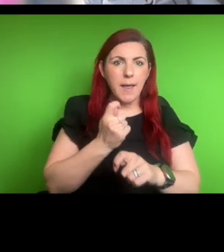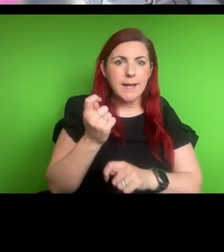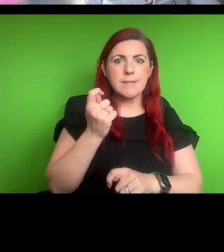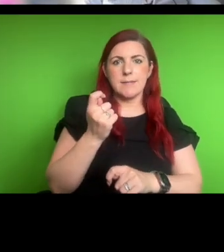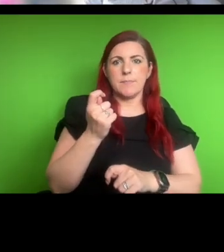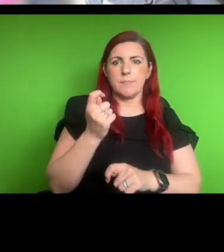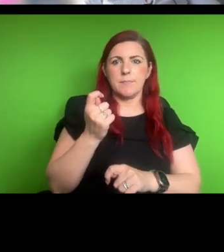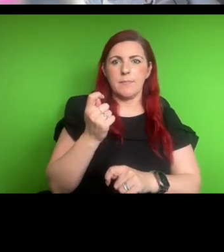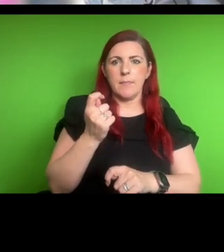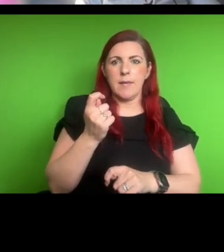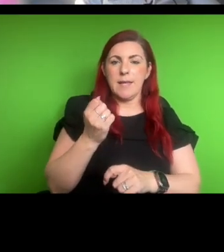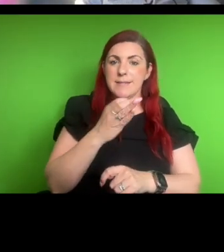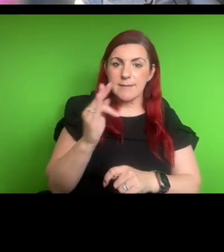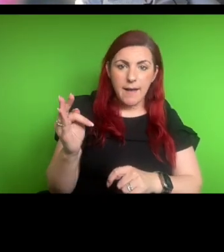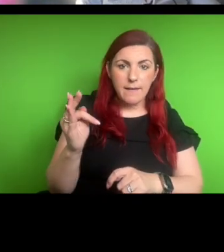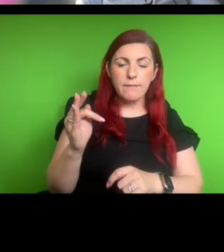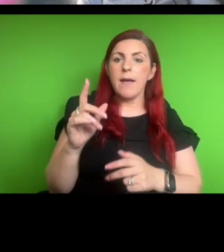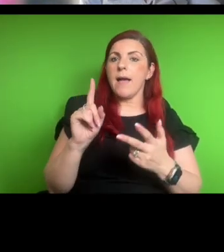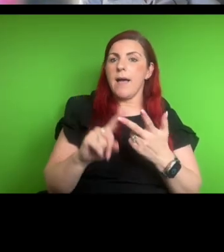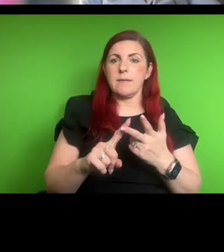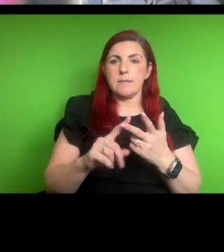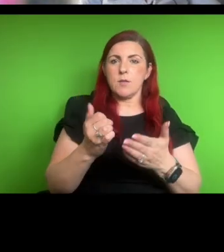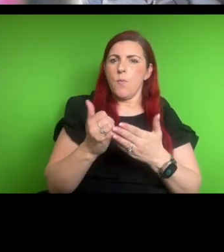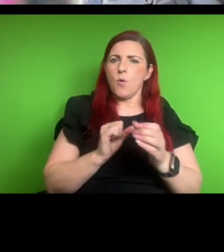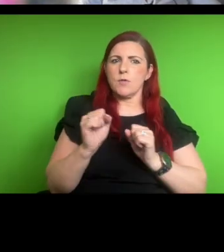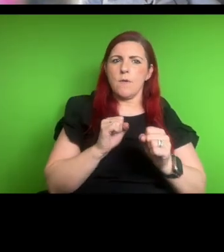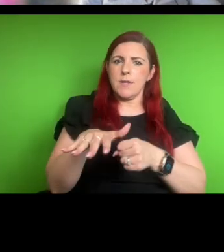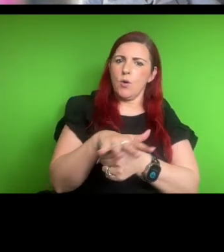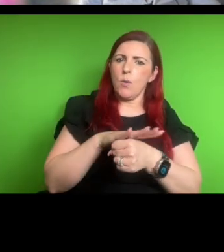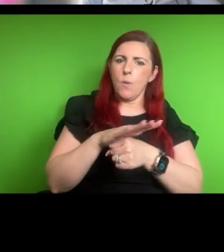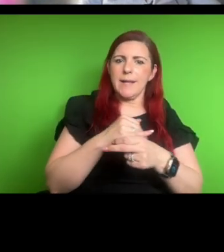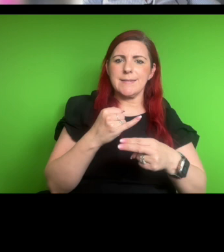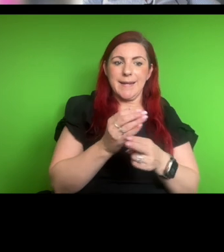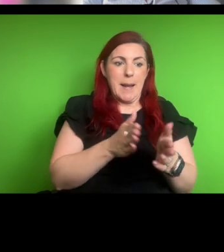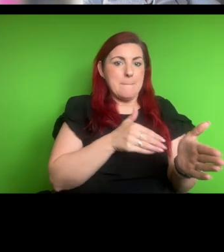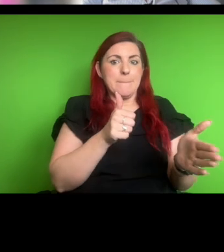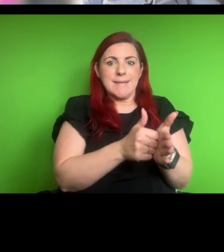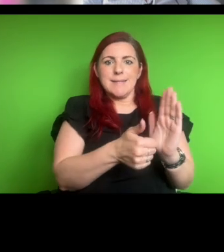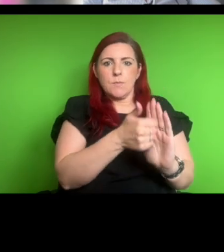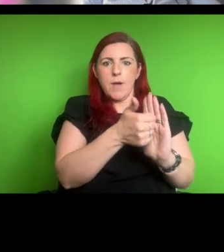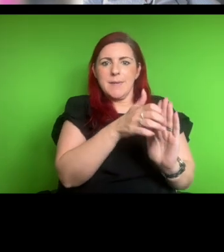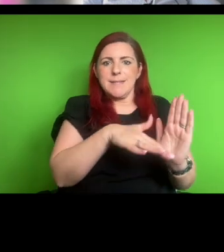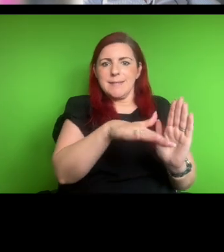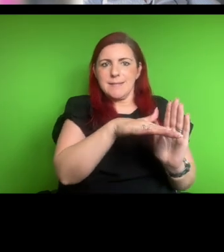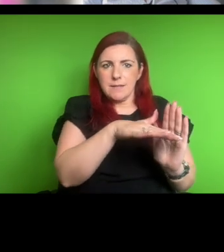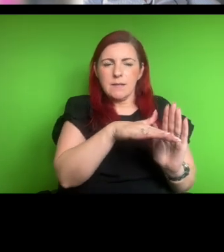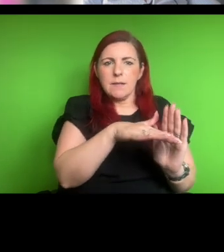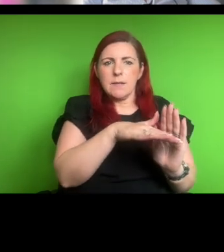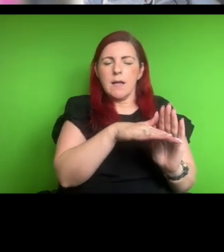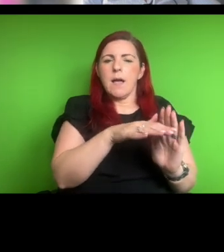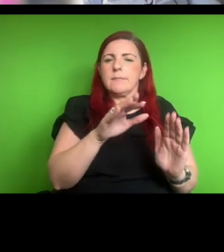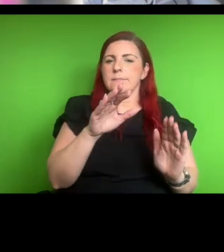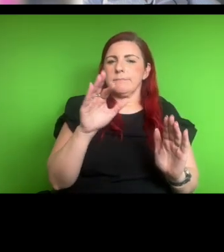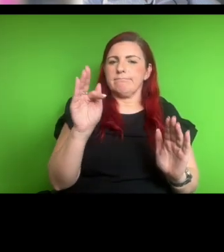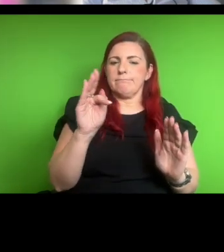support services located in a business premises. And Fergal already referred to that standard